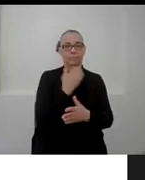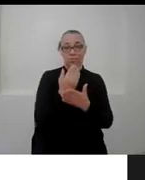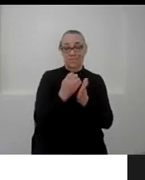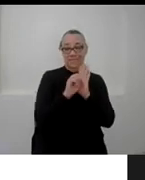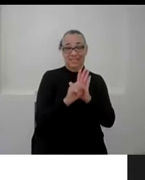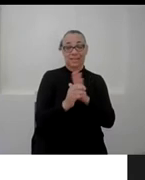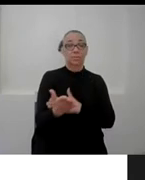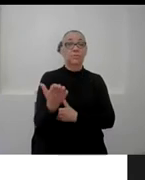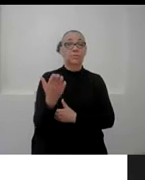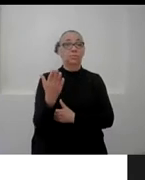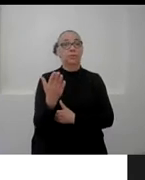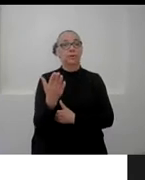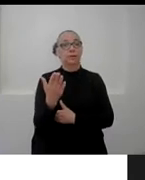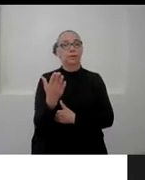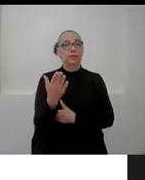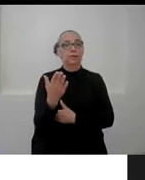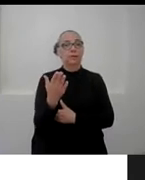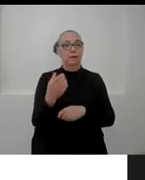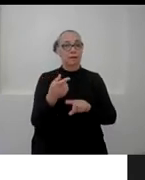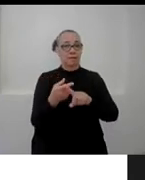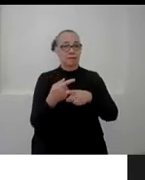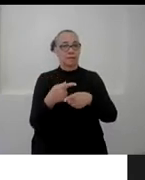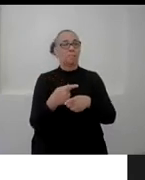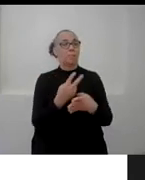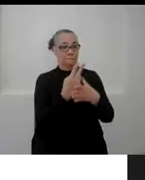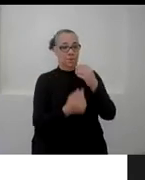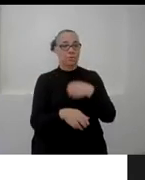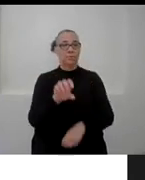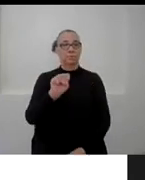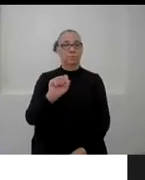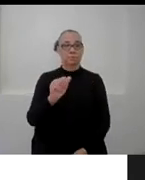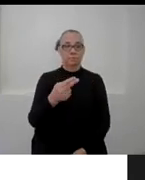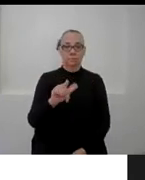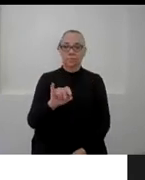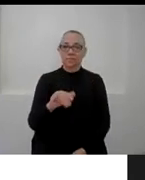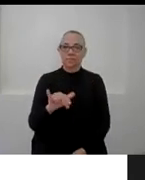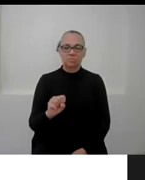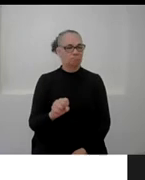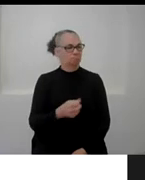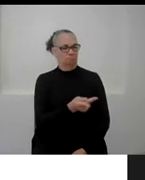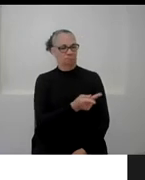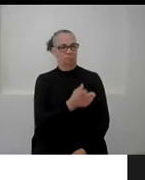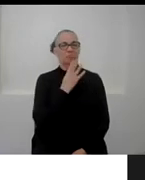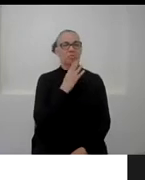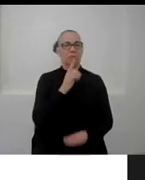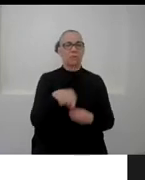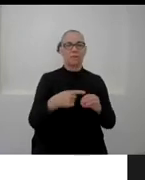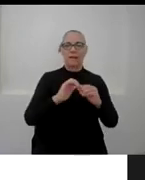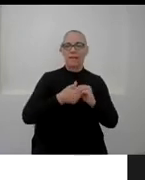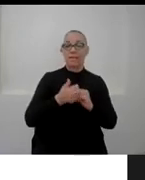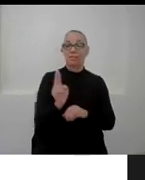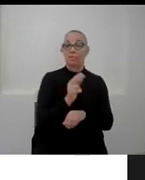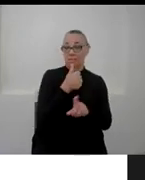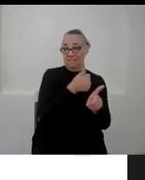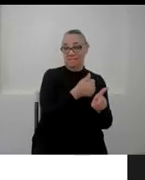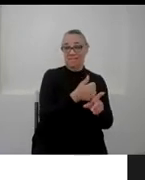morning from both Ashley's talking about how they have used their voices in